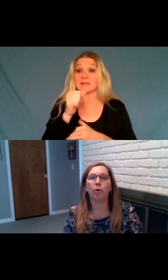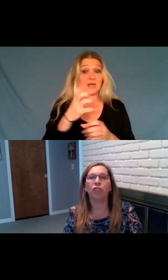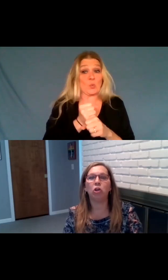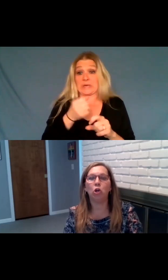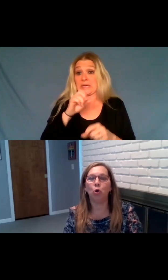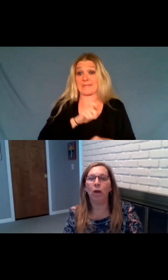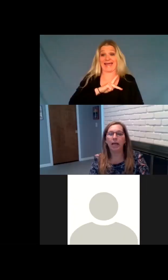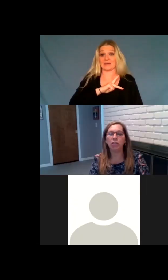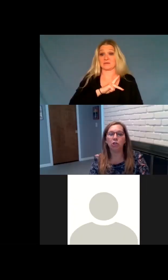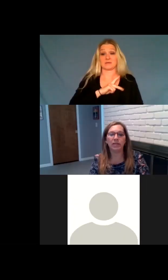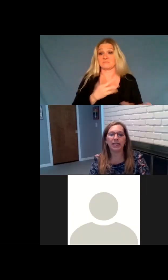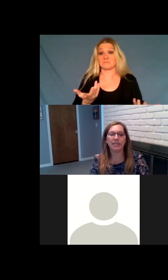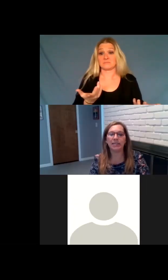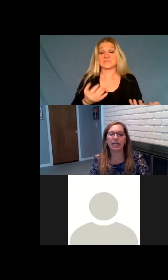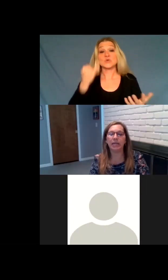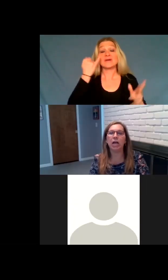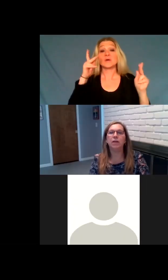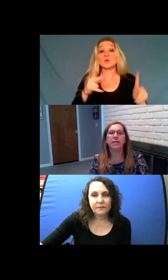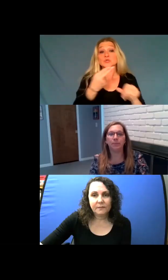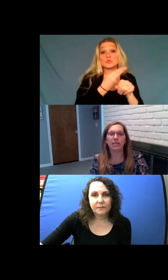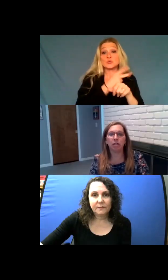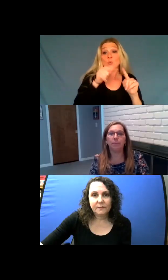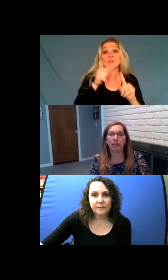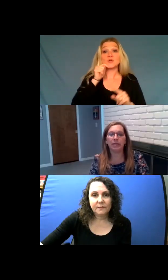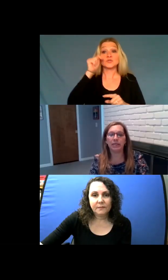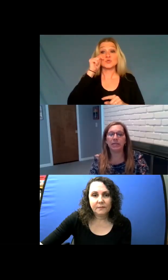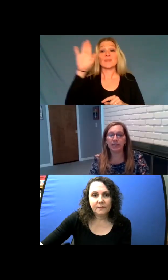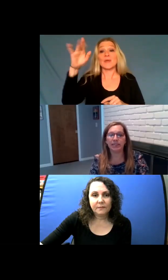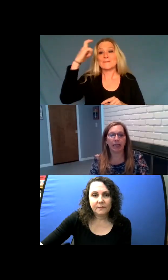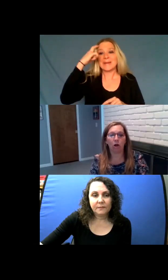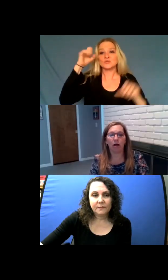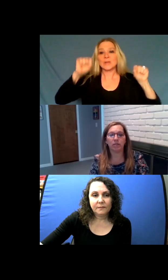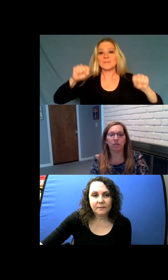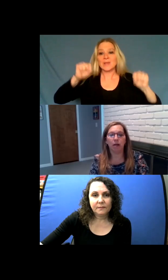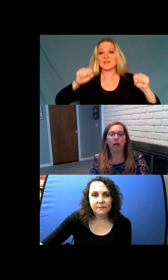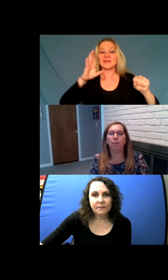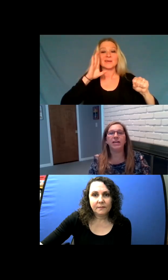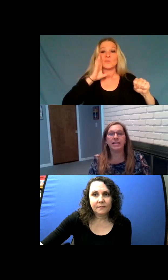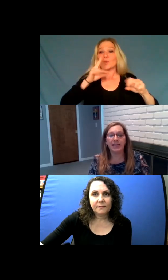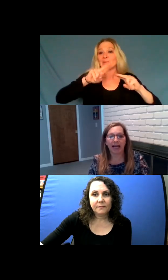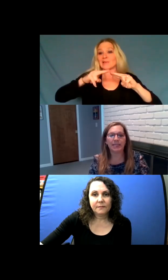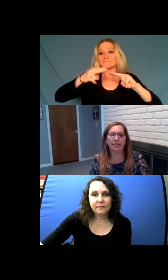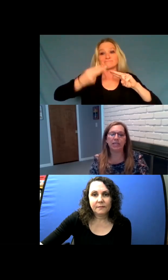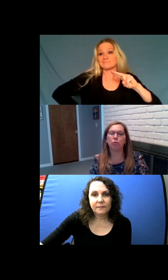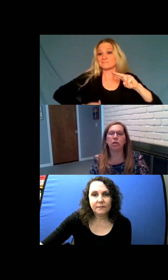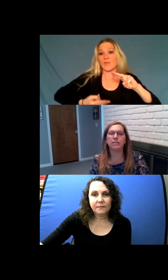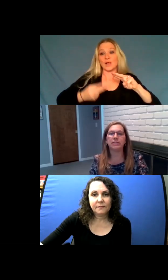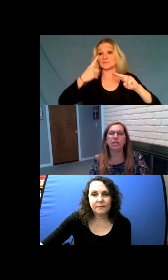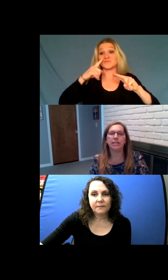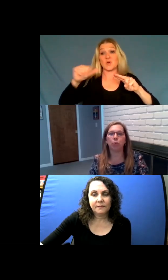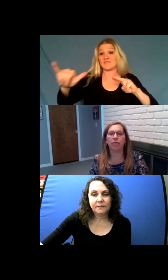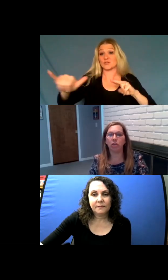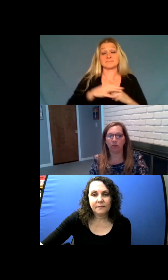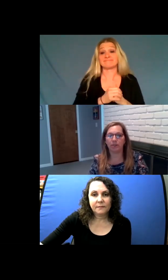So a person who is using as a teen, these mental abilities stay lost. They did not see these results